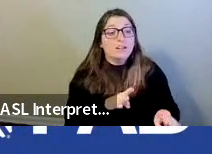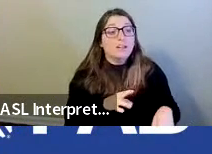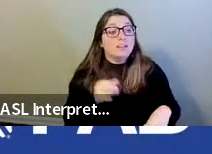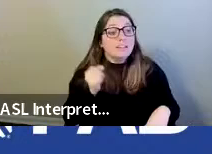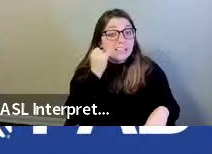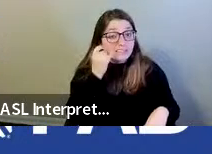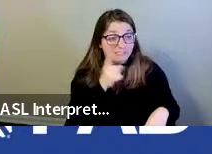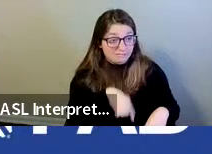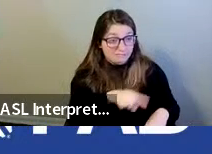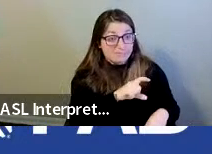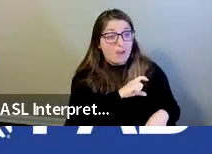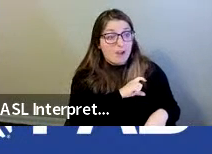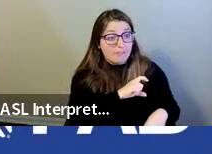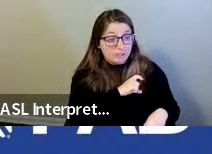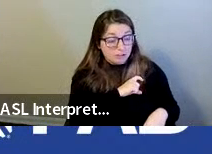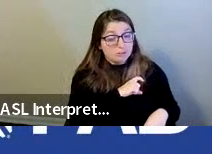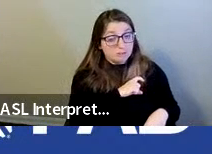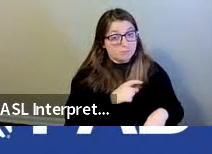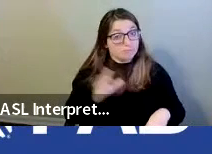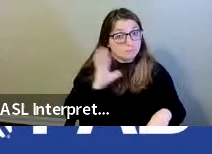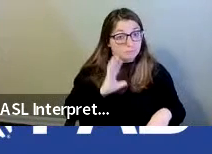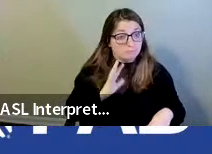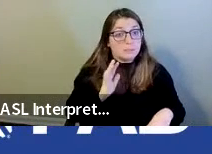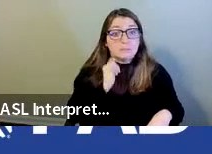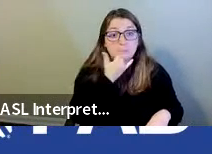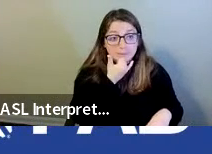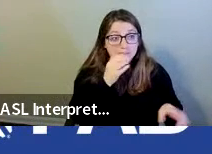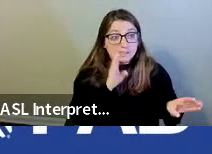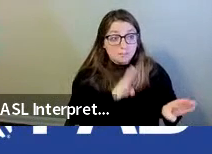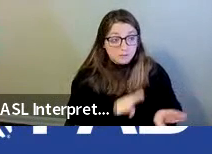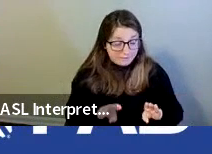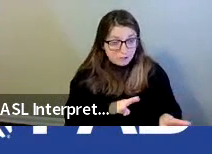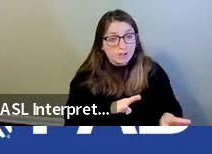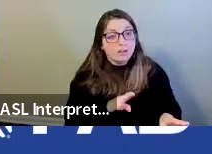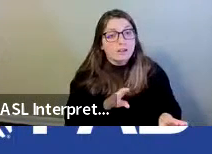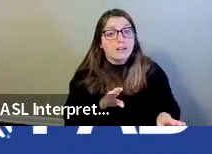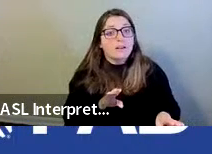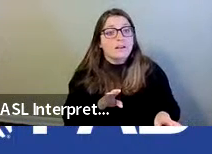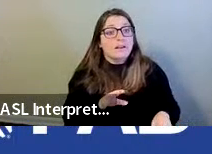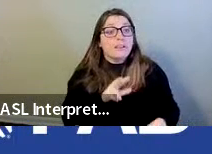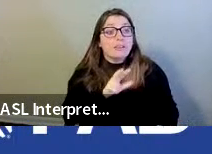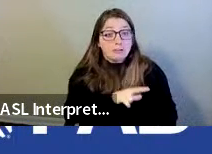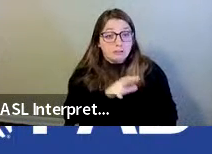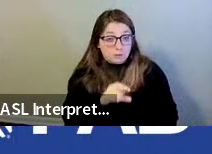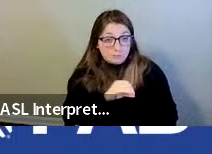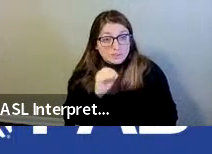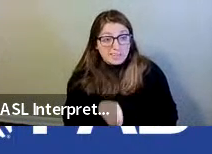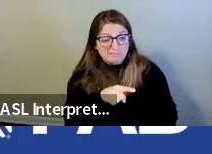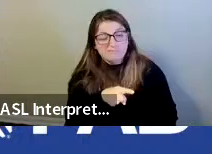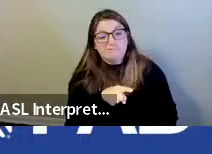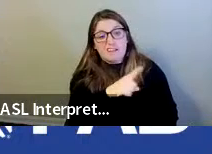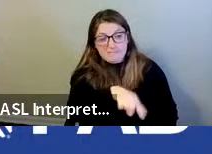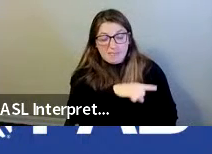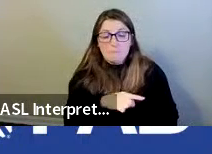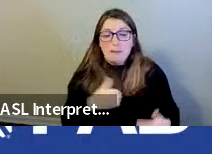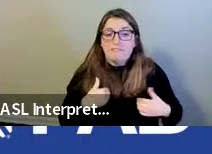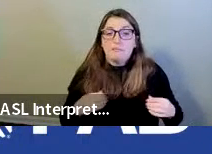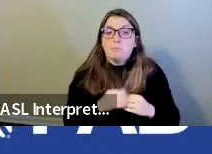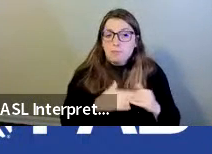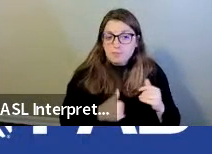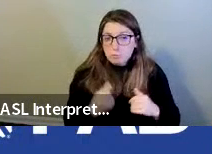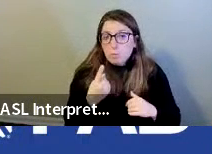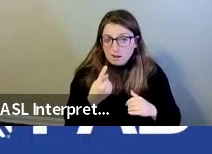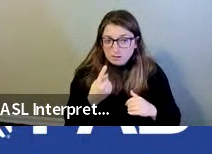committed misconduct and have sustained misconducts in their files, 33% of them have more than one sustained